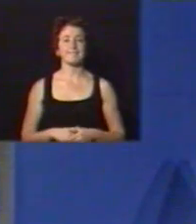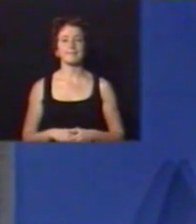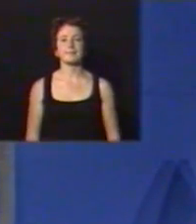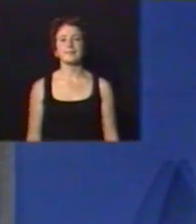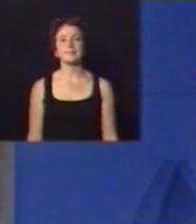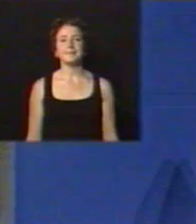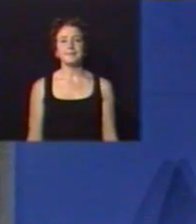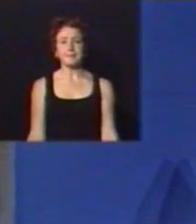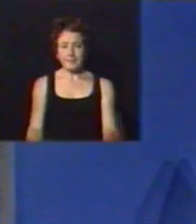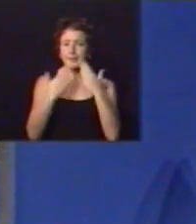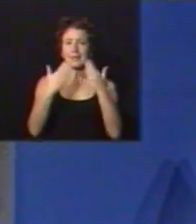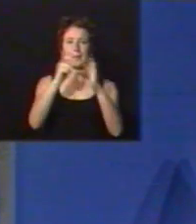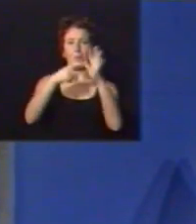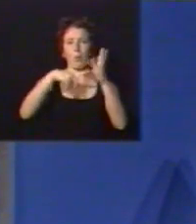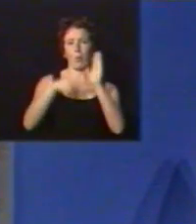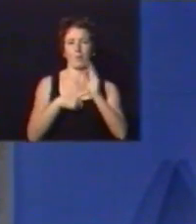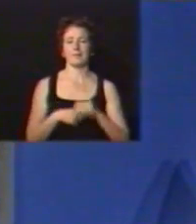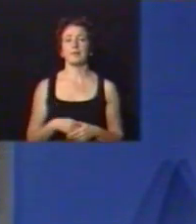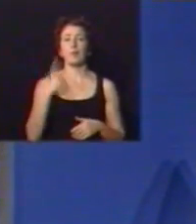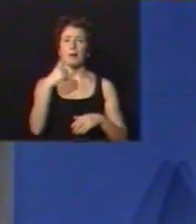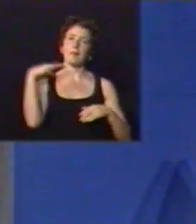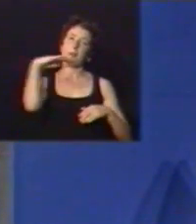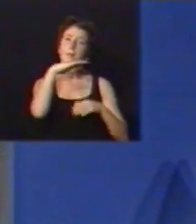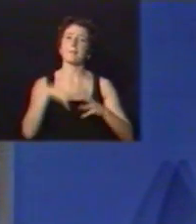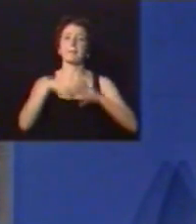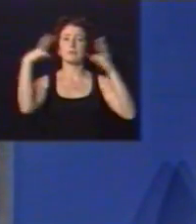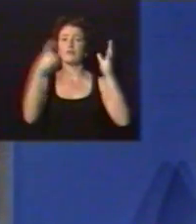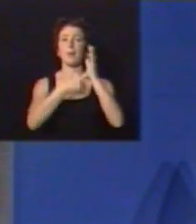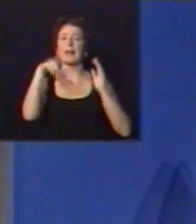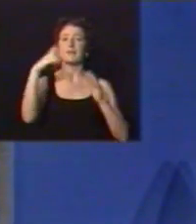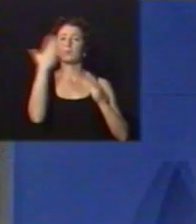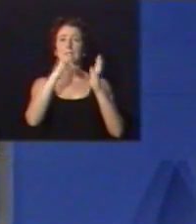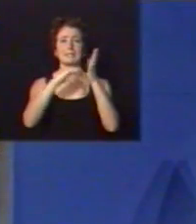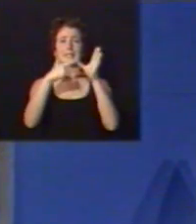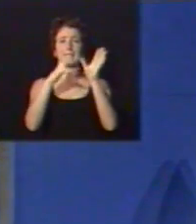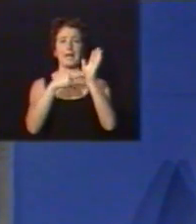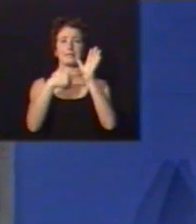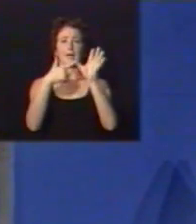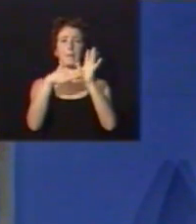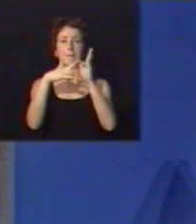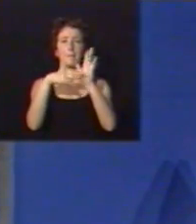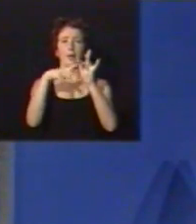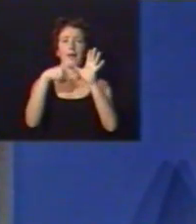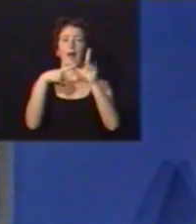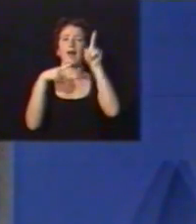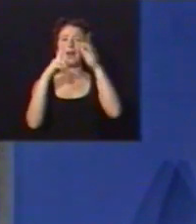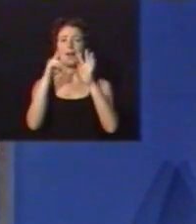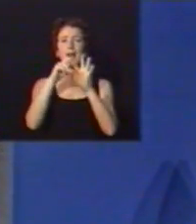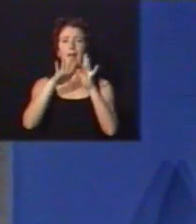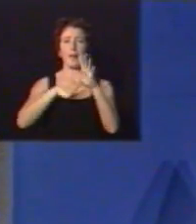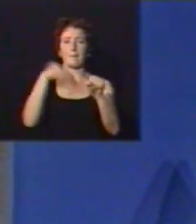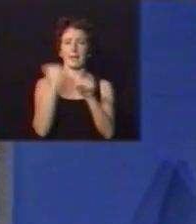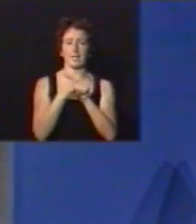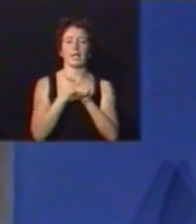Paul. One of Melbourne's largest Catholic colleges, Santa Monica's in Epping, has been accused of breaching the state's